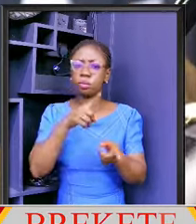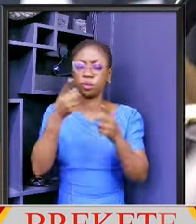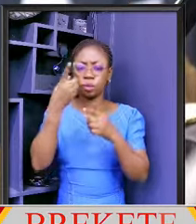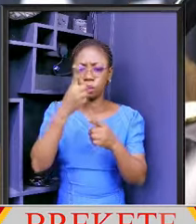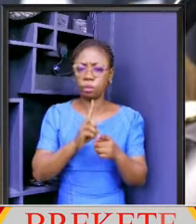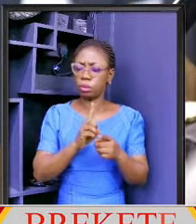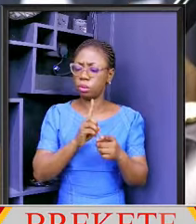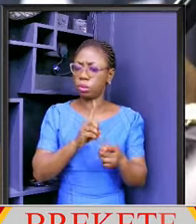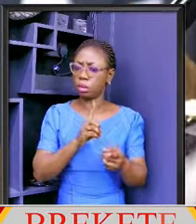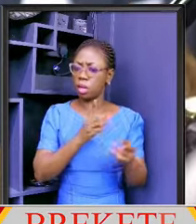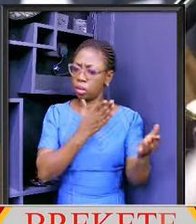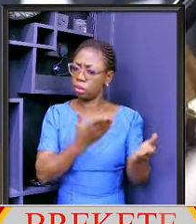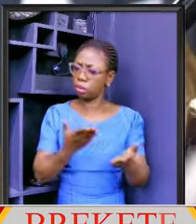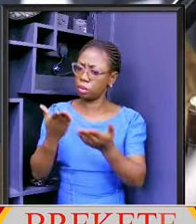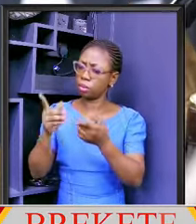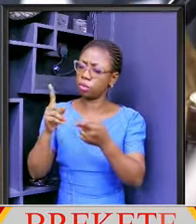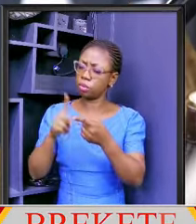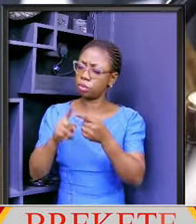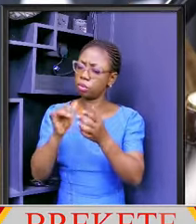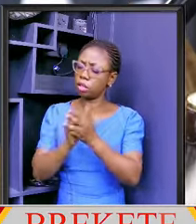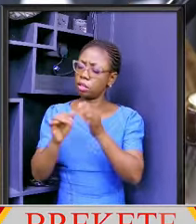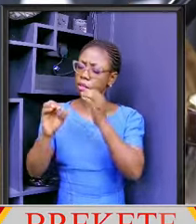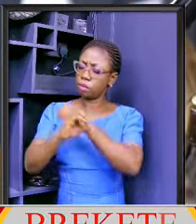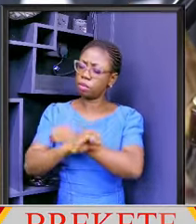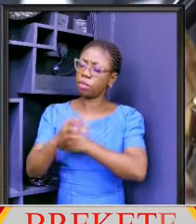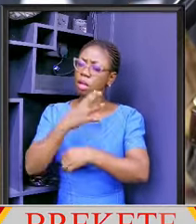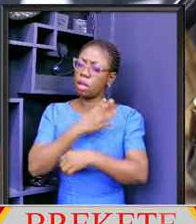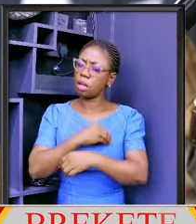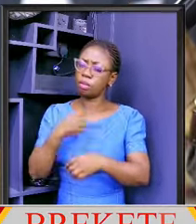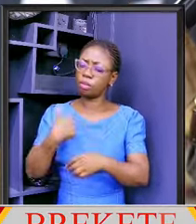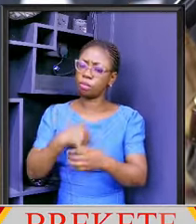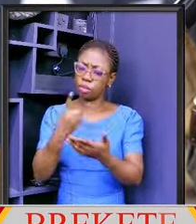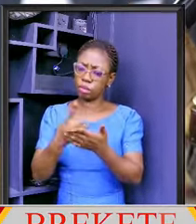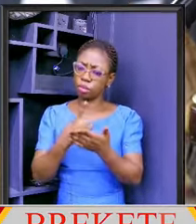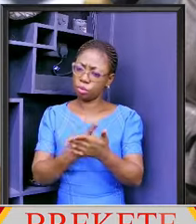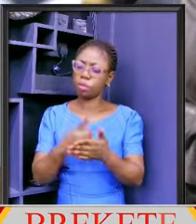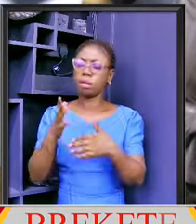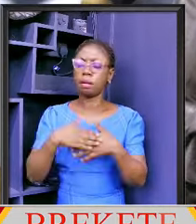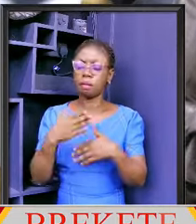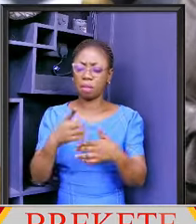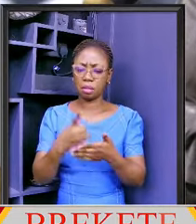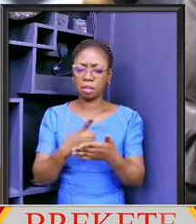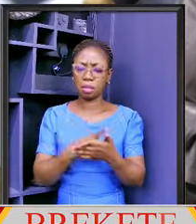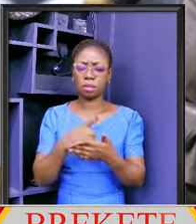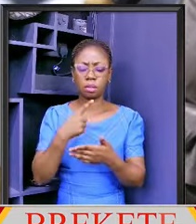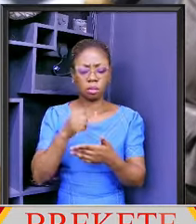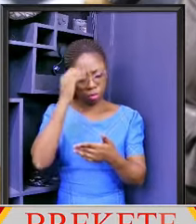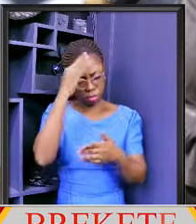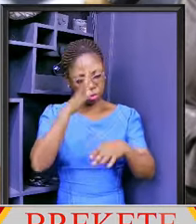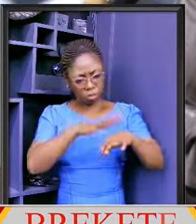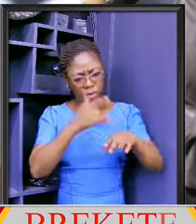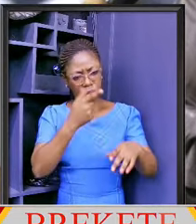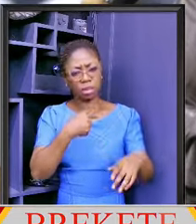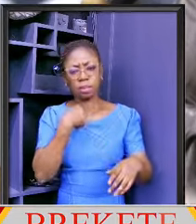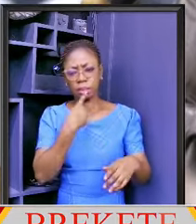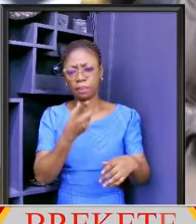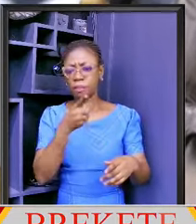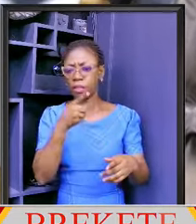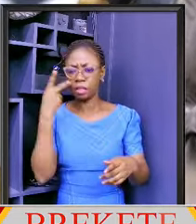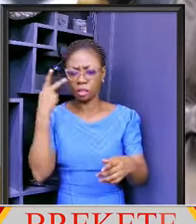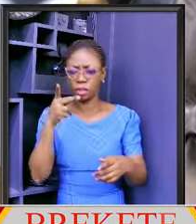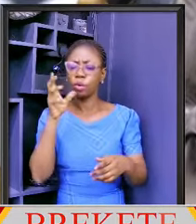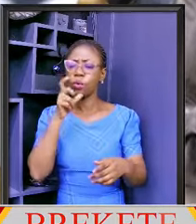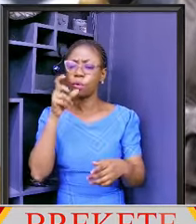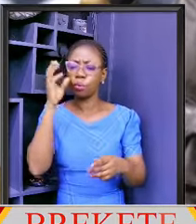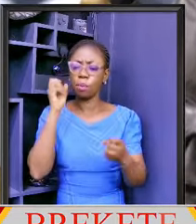them along. I took them to that office, and we discussed. After discussing, the guy called me and said, see the person you're going to meet in